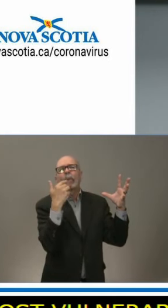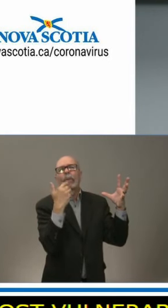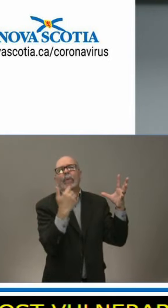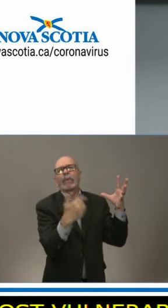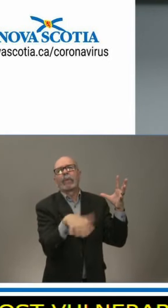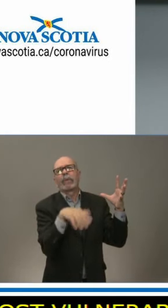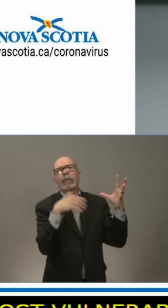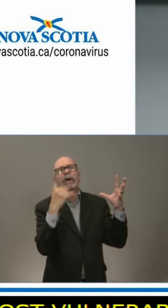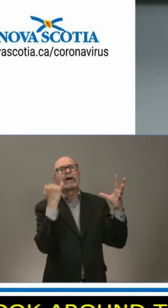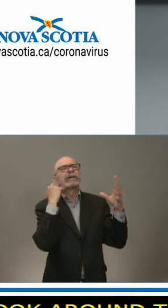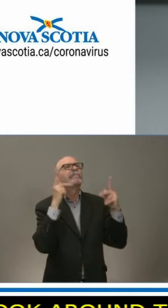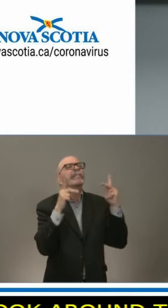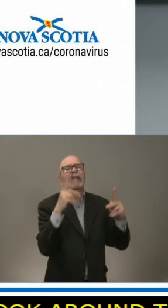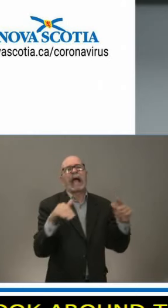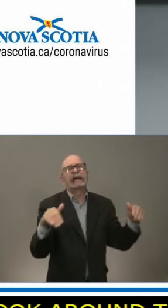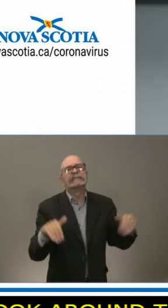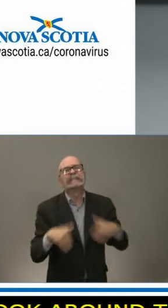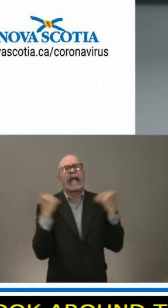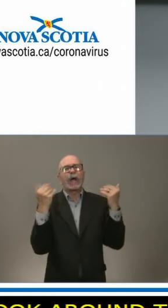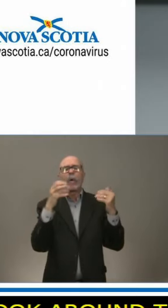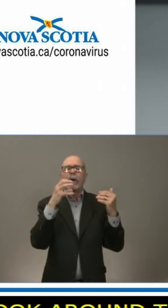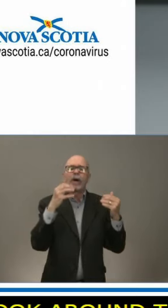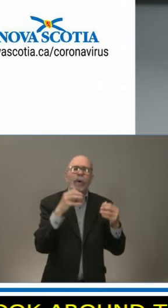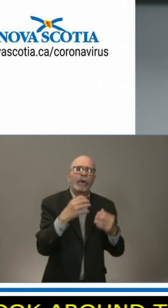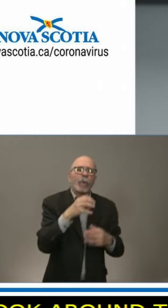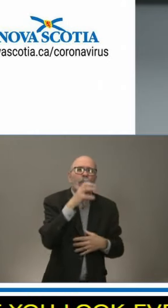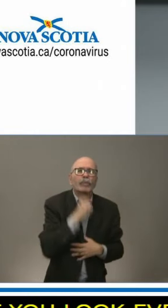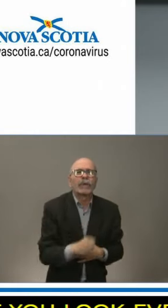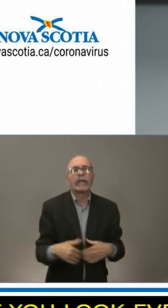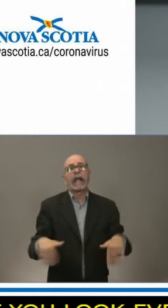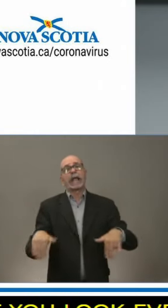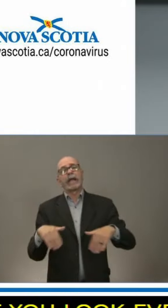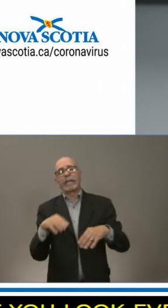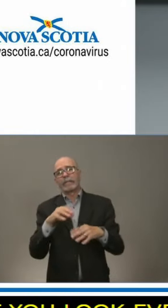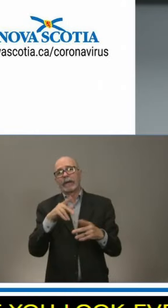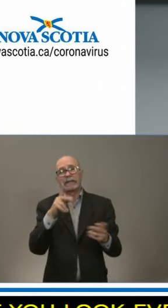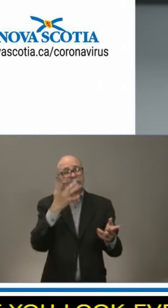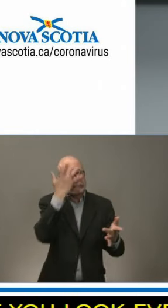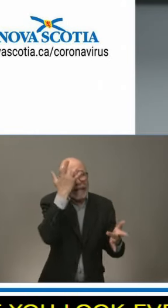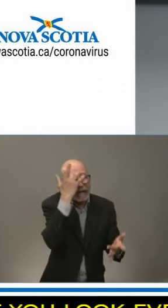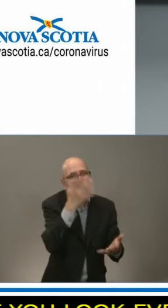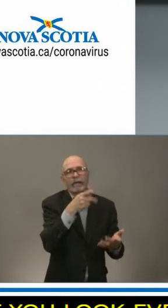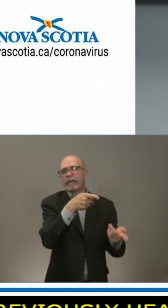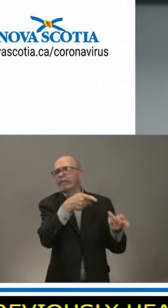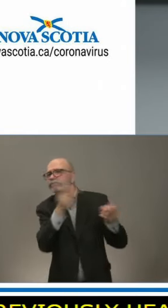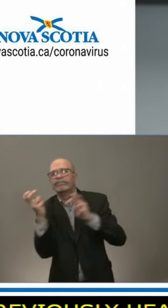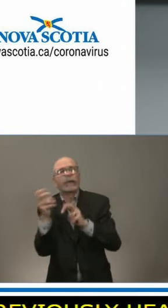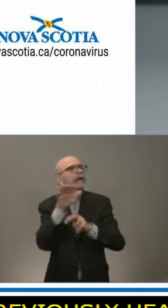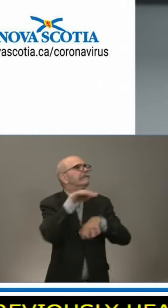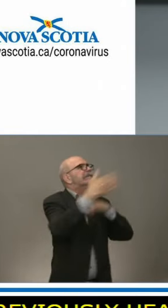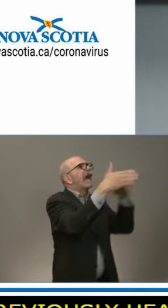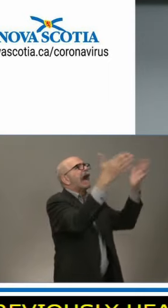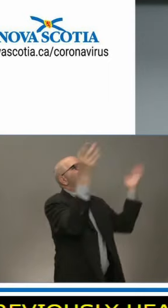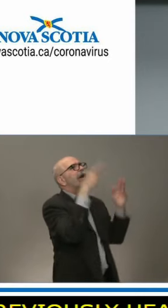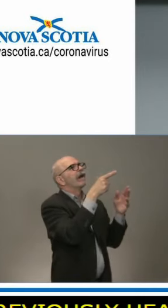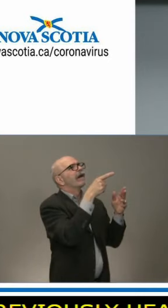young people also getting severe disease and dying. This disease does not respect age.